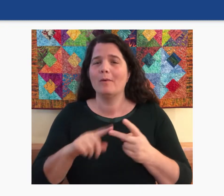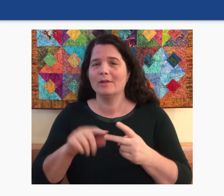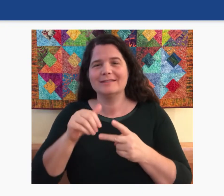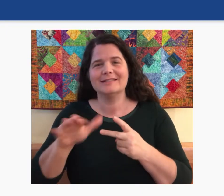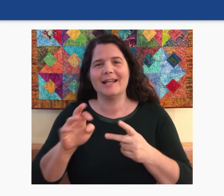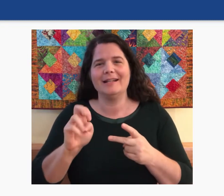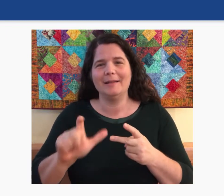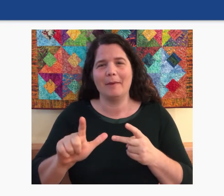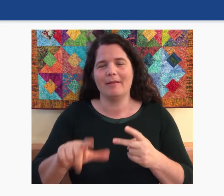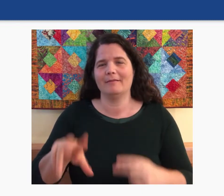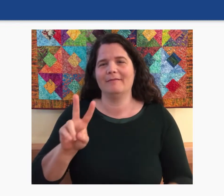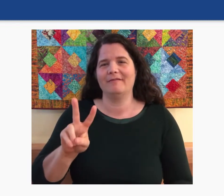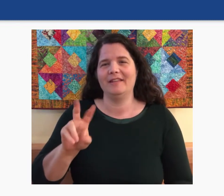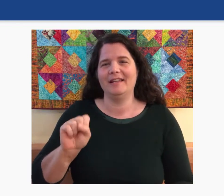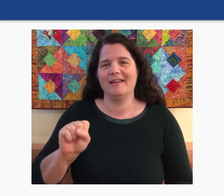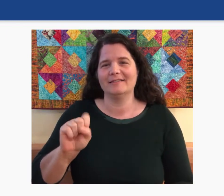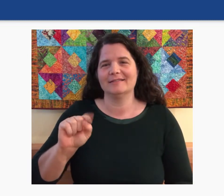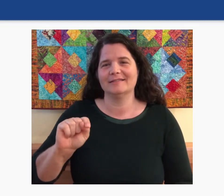vtechsupport@uucss.org.